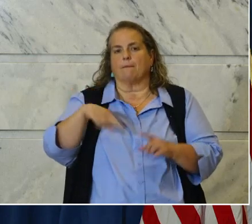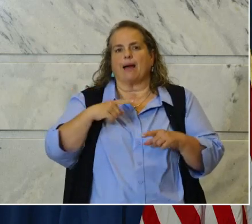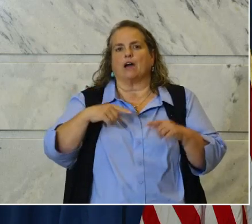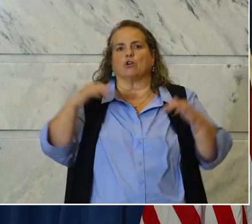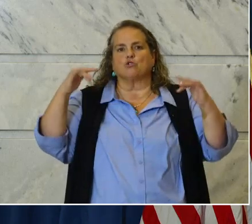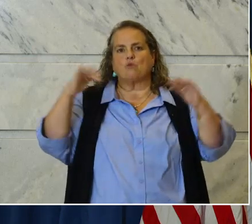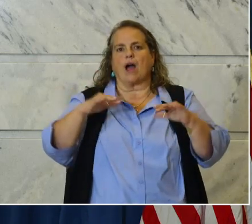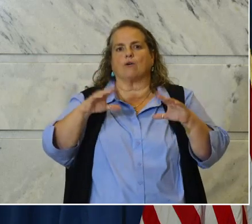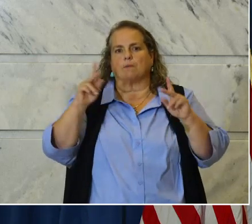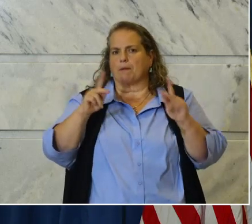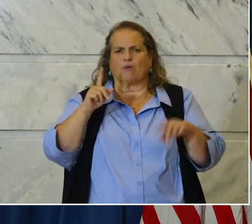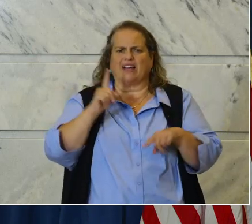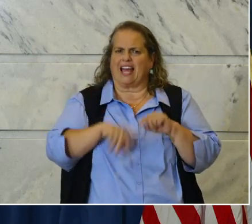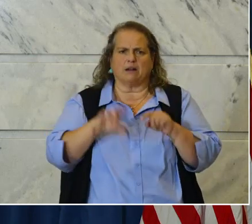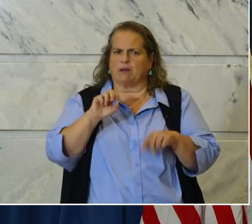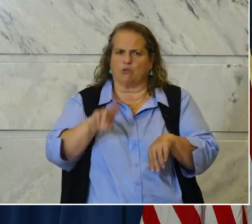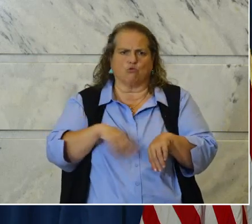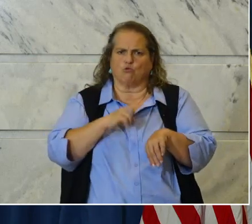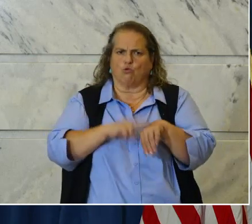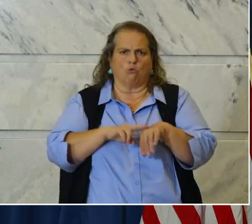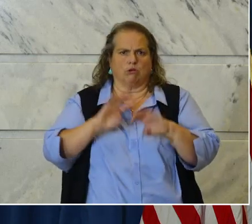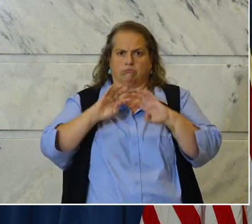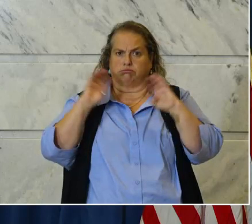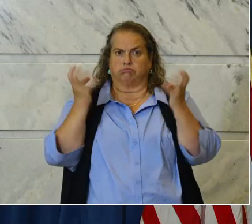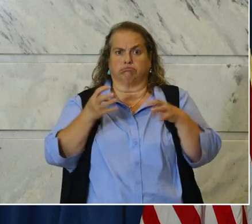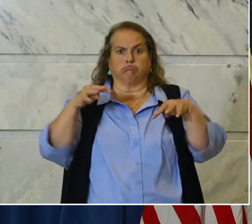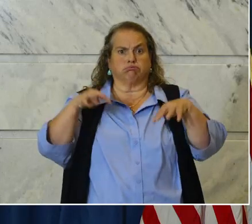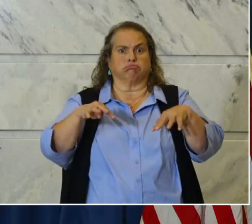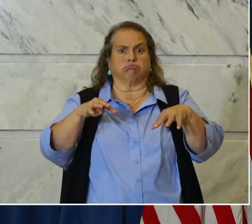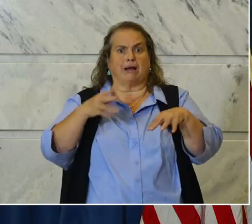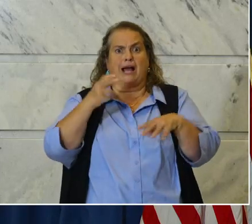it can't be normal. It can't be normal.